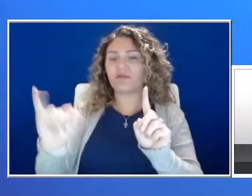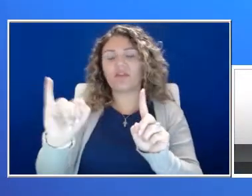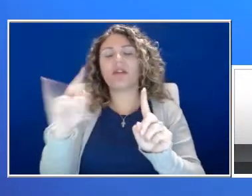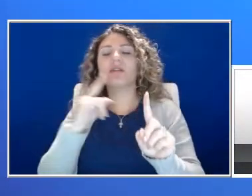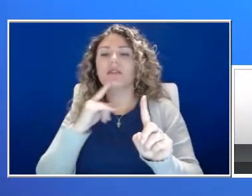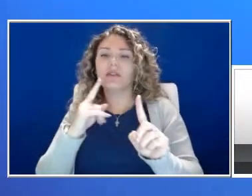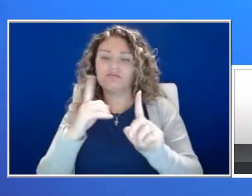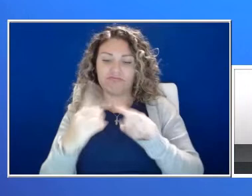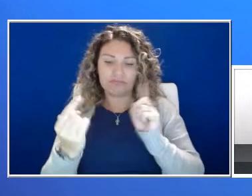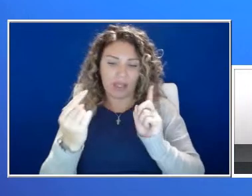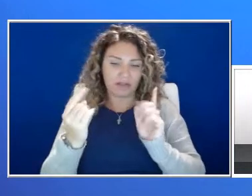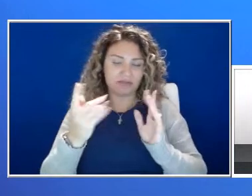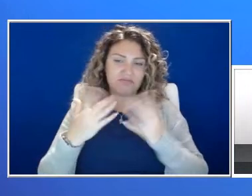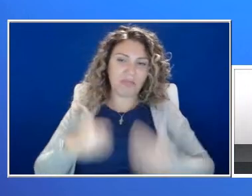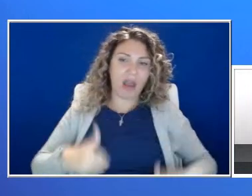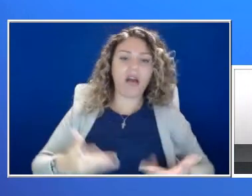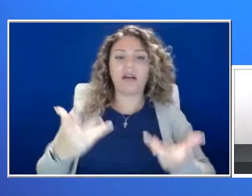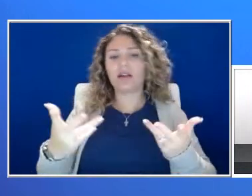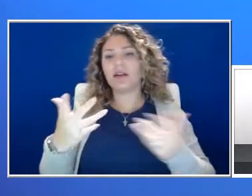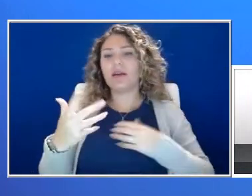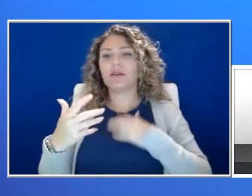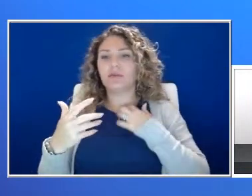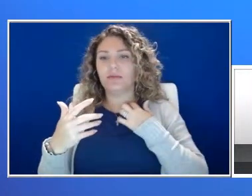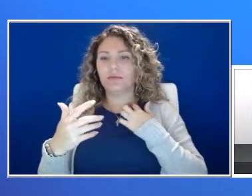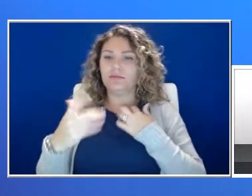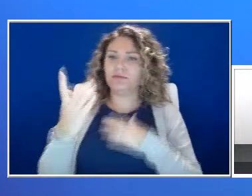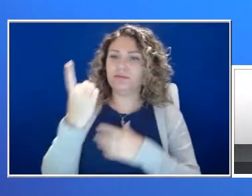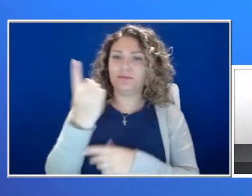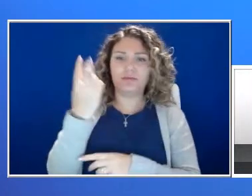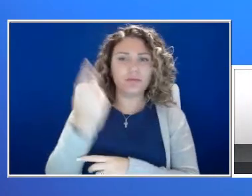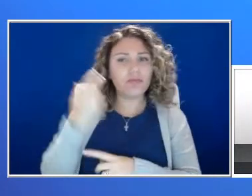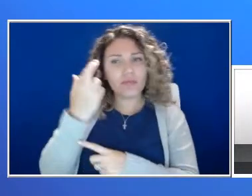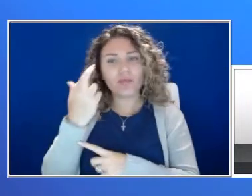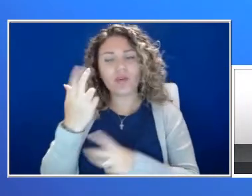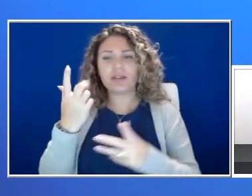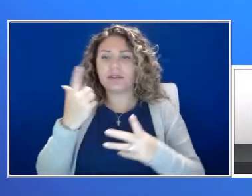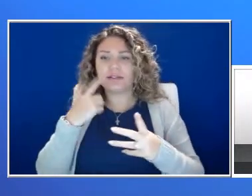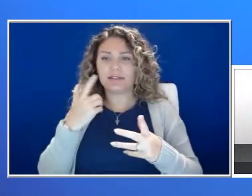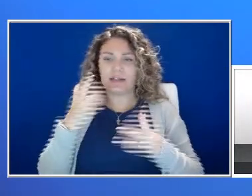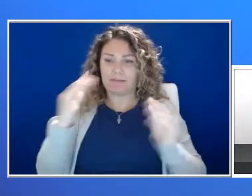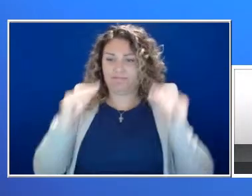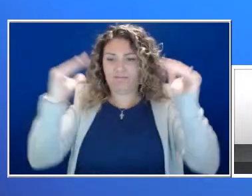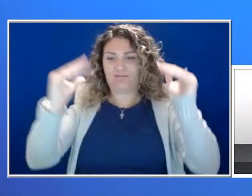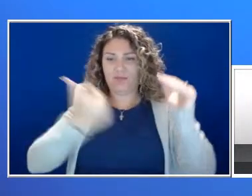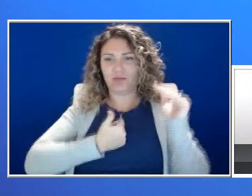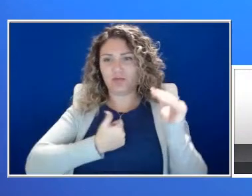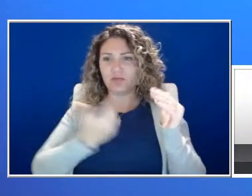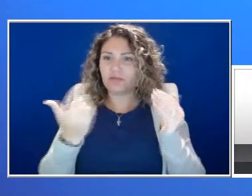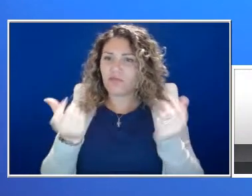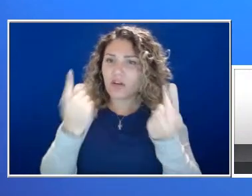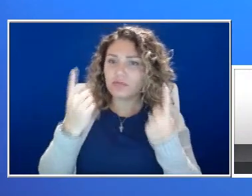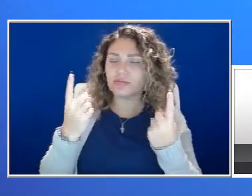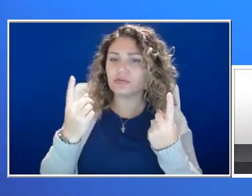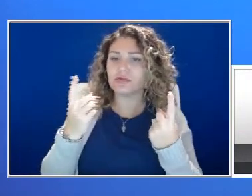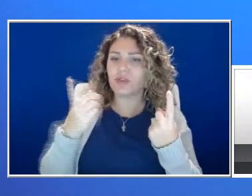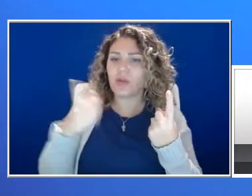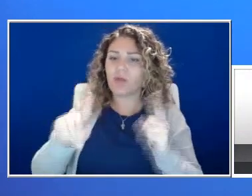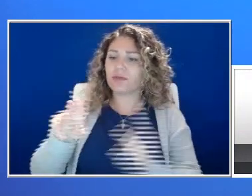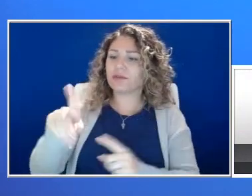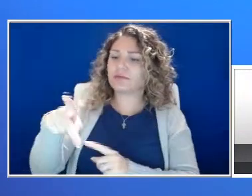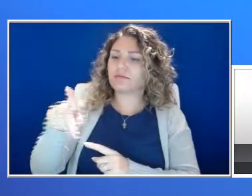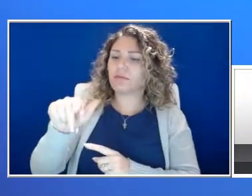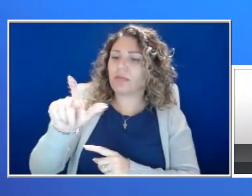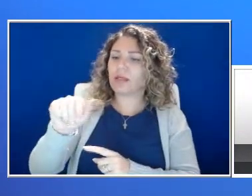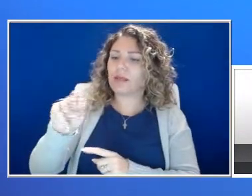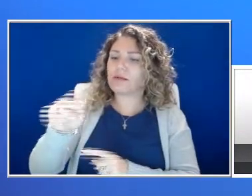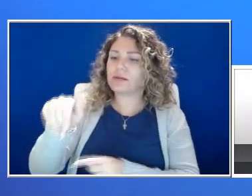kind of common infection. But for some reason, which we're trying to advance ourselves and understand that, these plasma cells become cancerous,